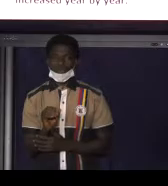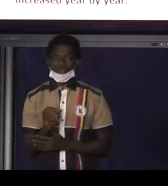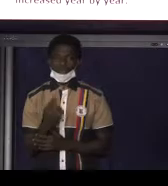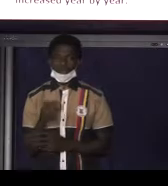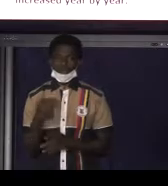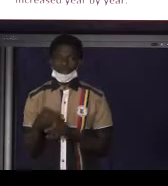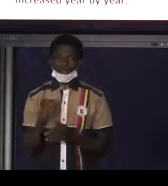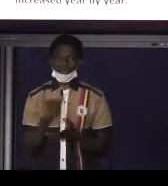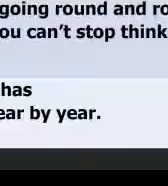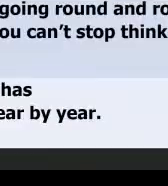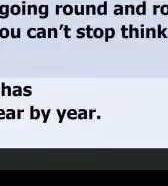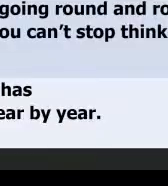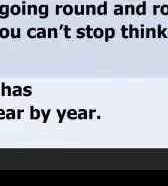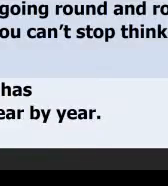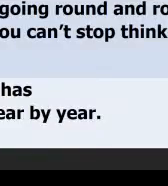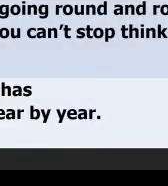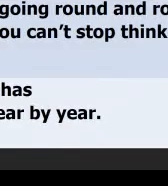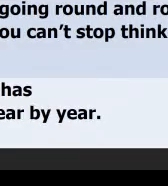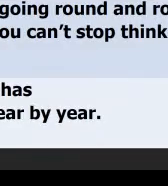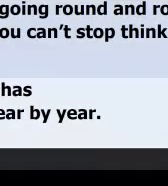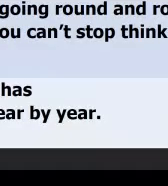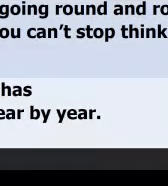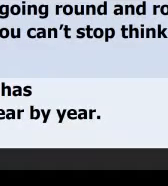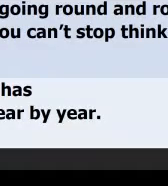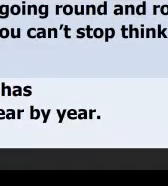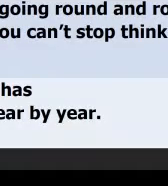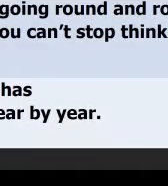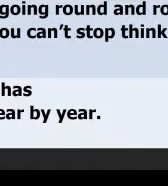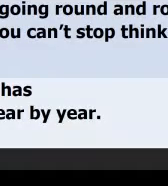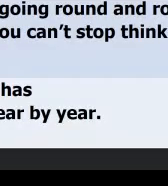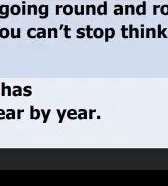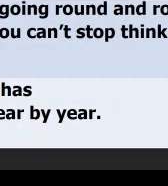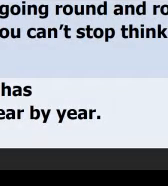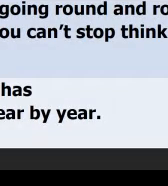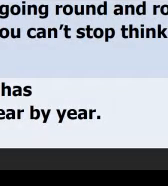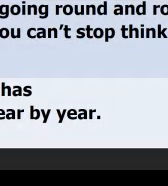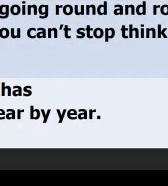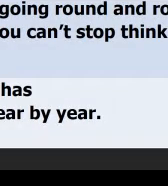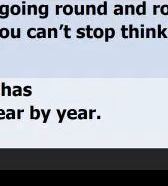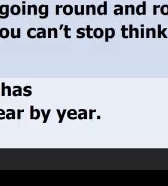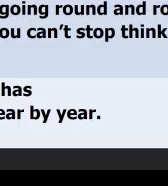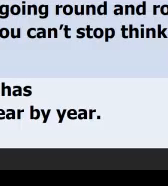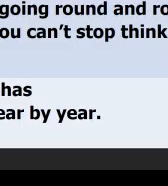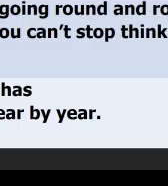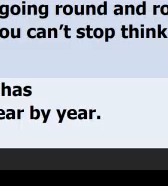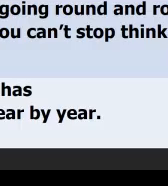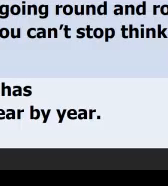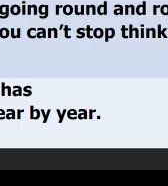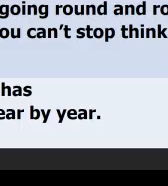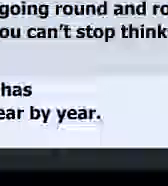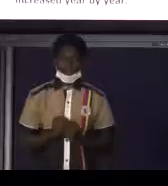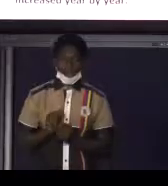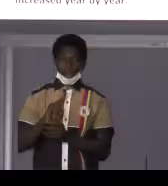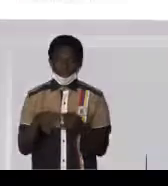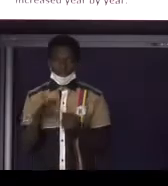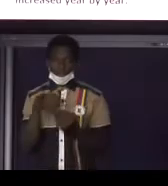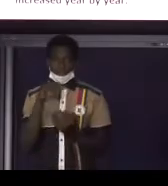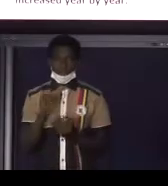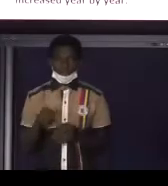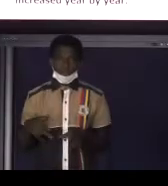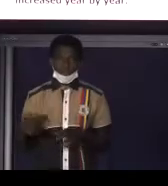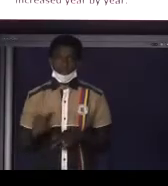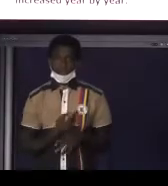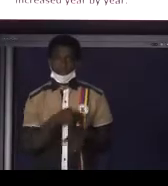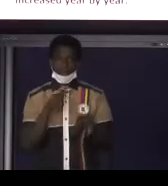So the word that has been doubled here is such, such and such. Are we together?